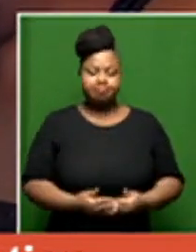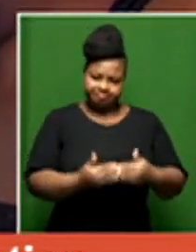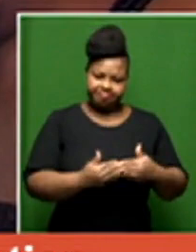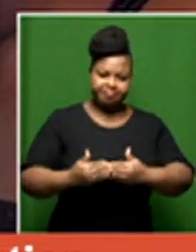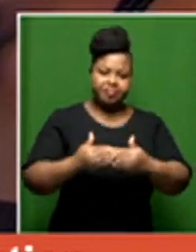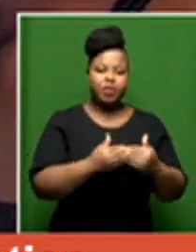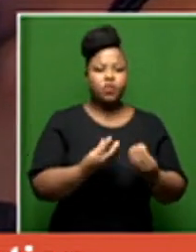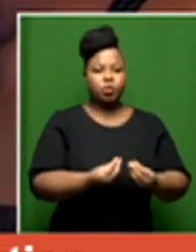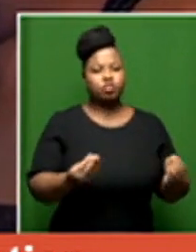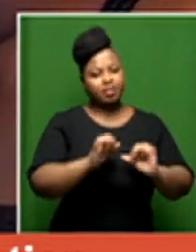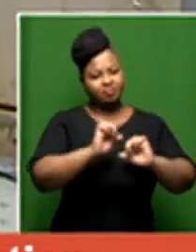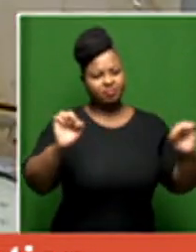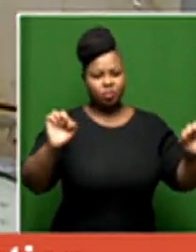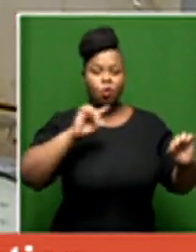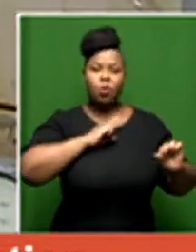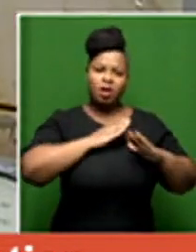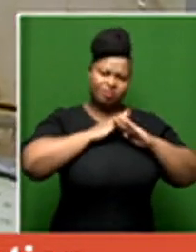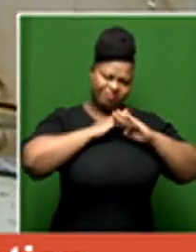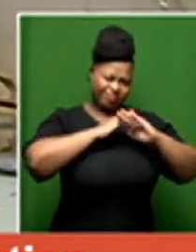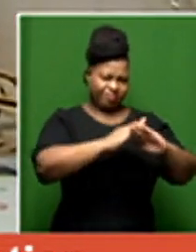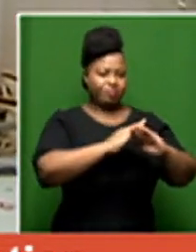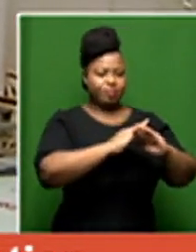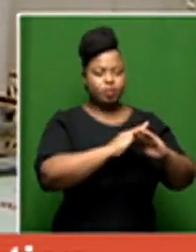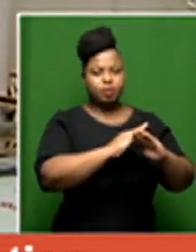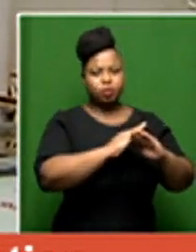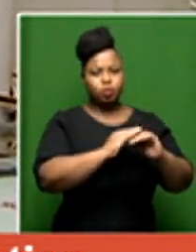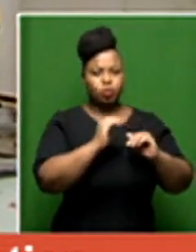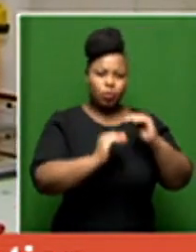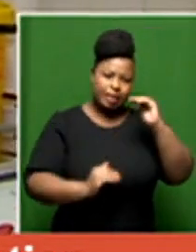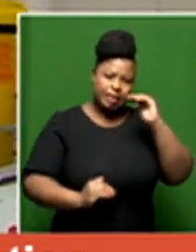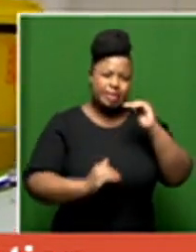care for the children to avoid and minimize any